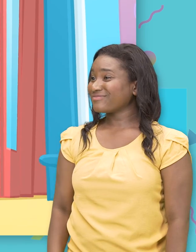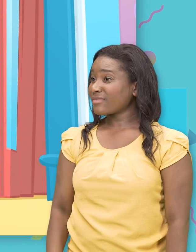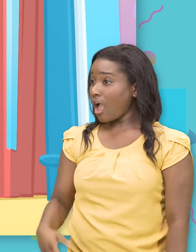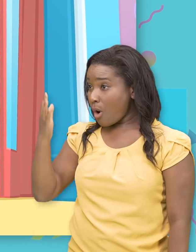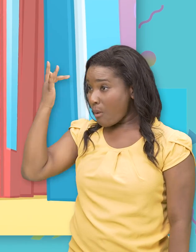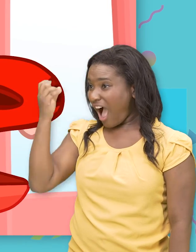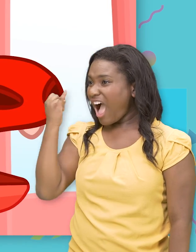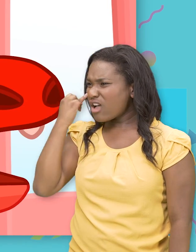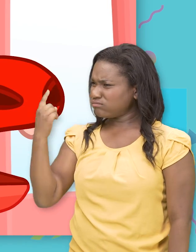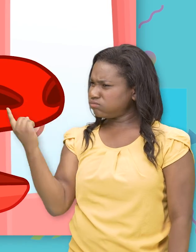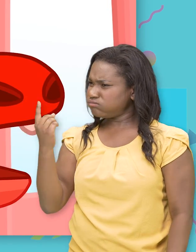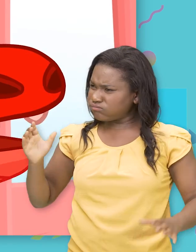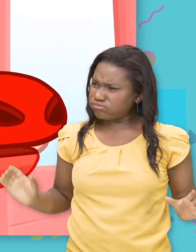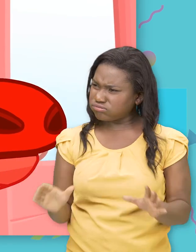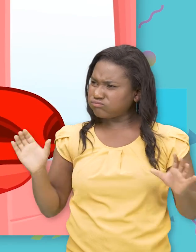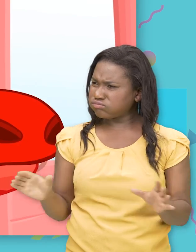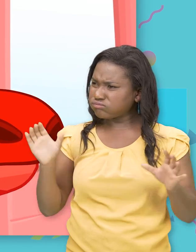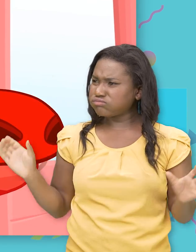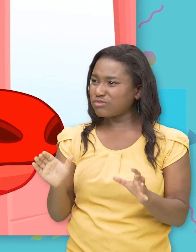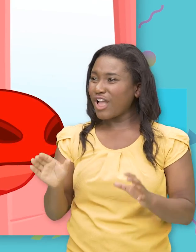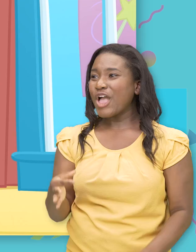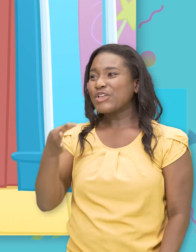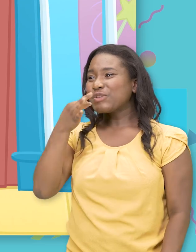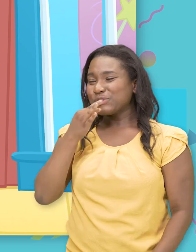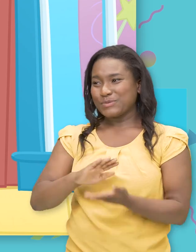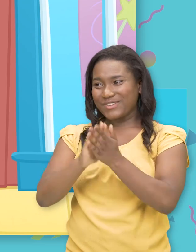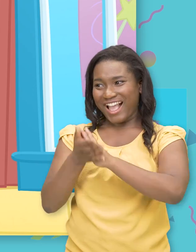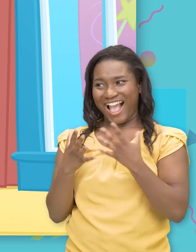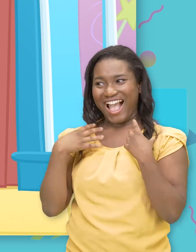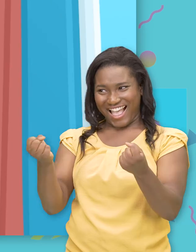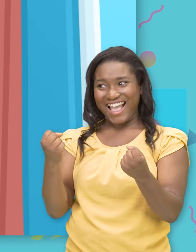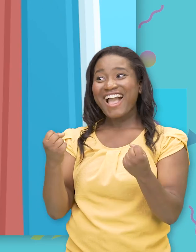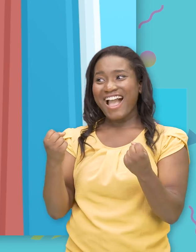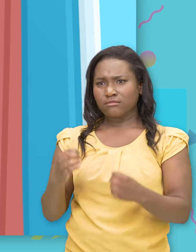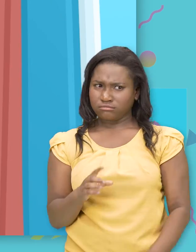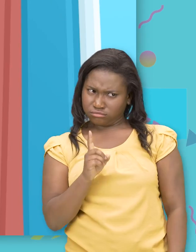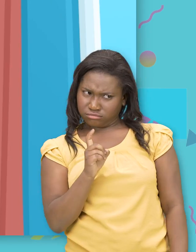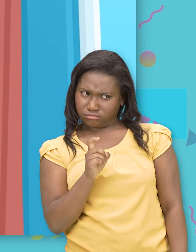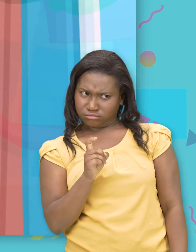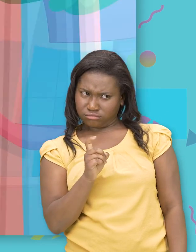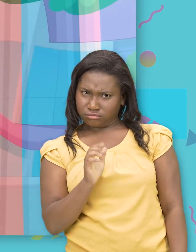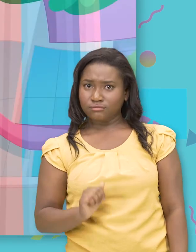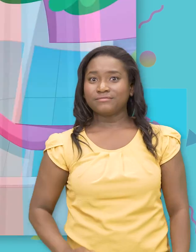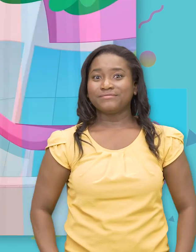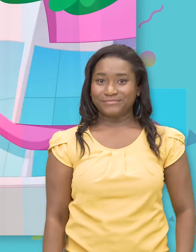all. Because if you do something a lot, you won't be scared anymore. Really?